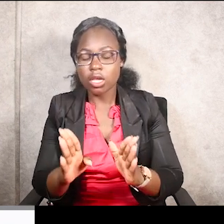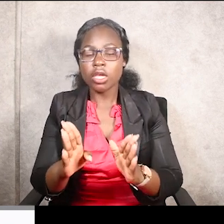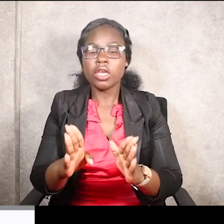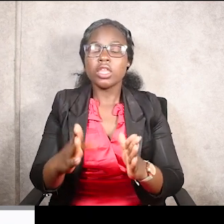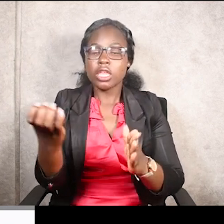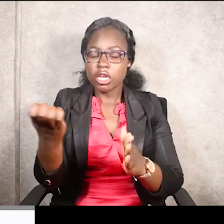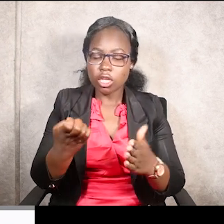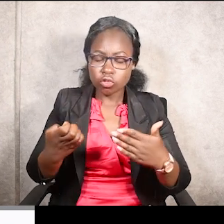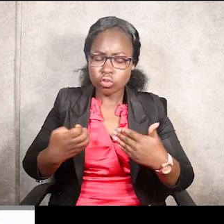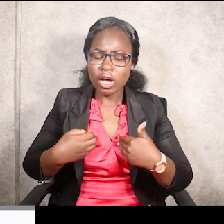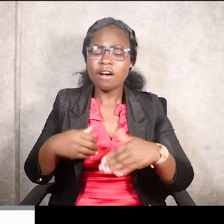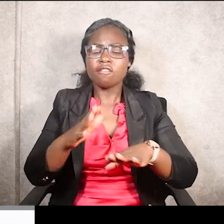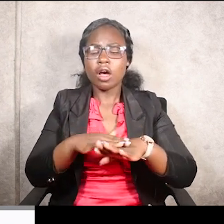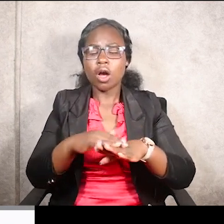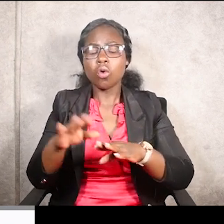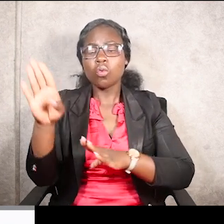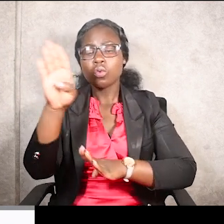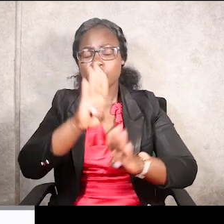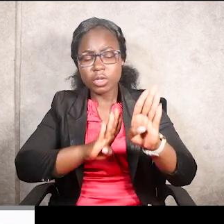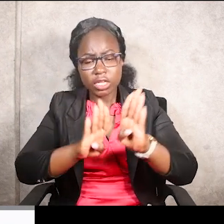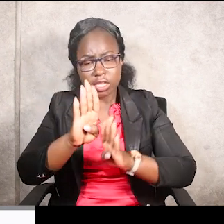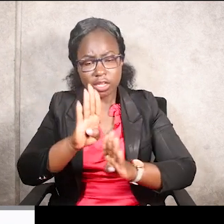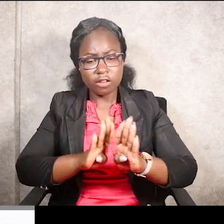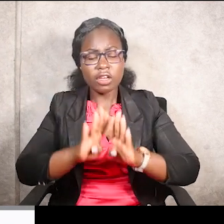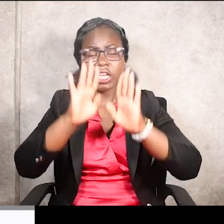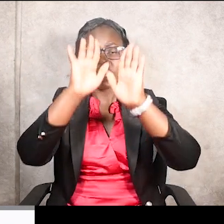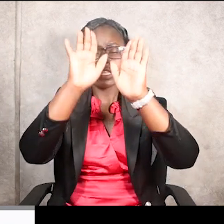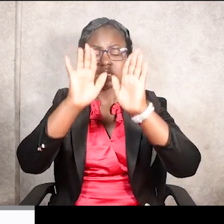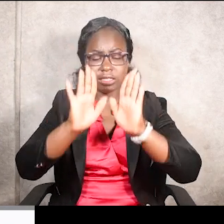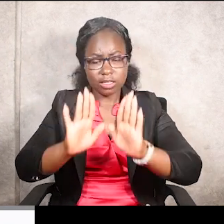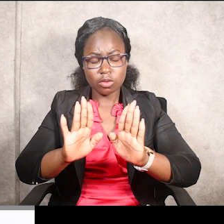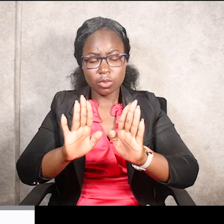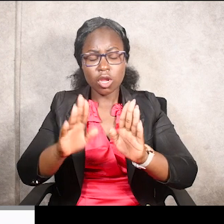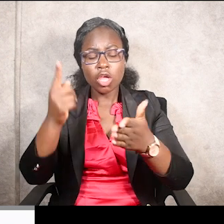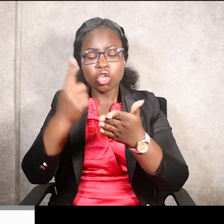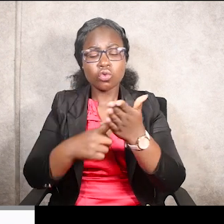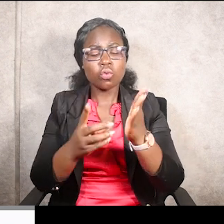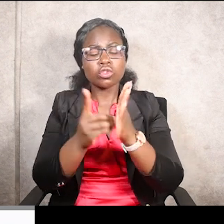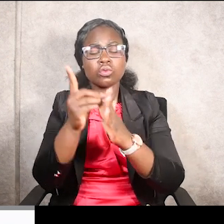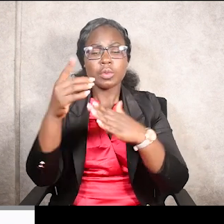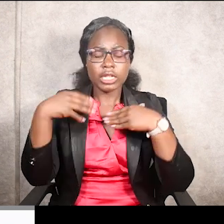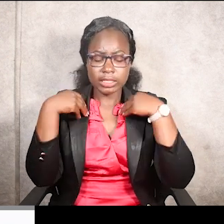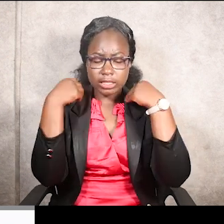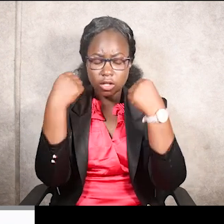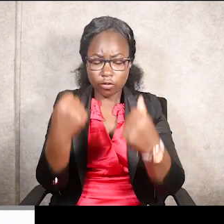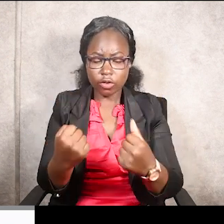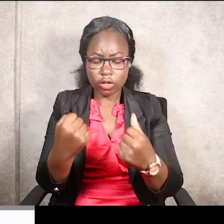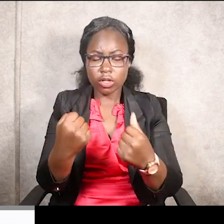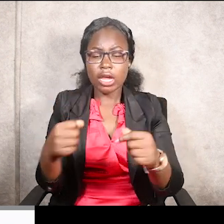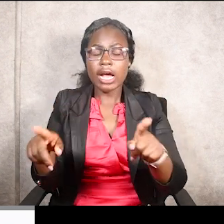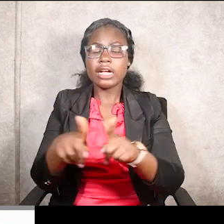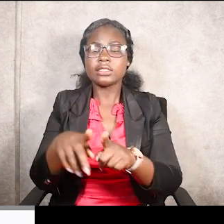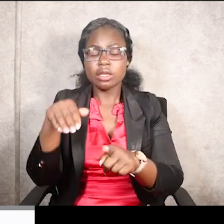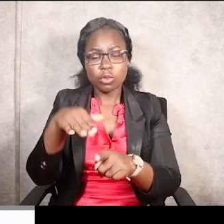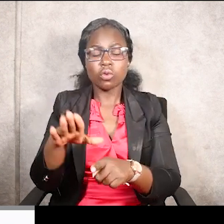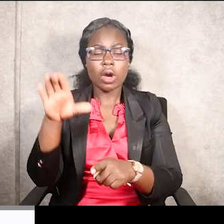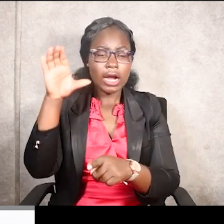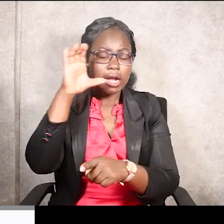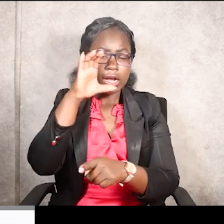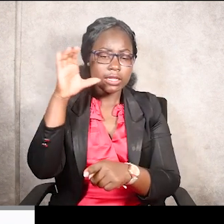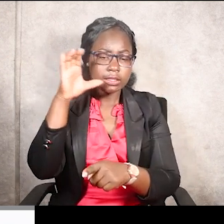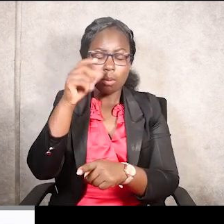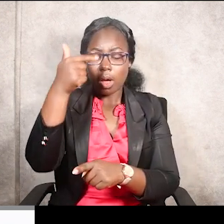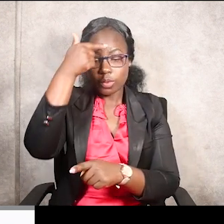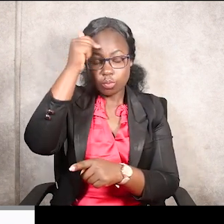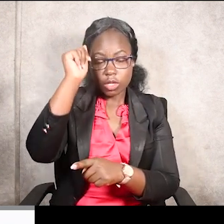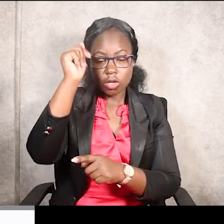in your behavior is very important. It's what builds confidence with your team and also your customers.